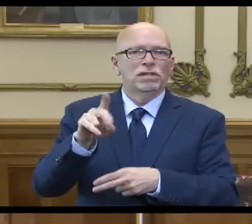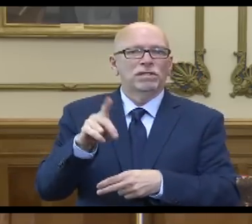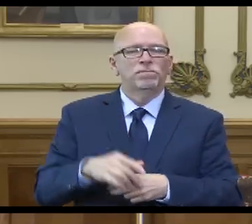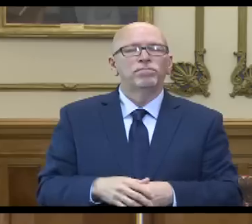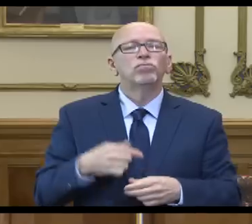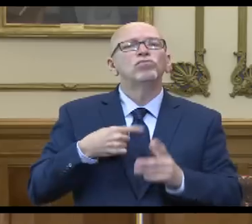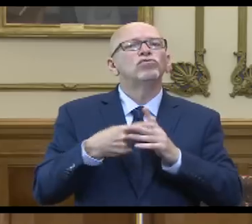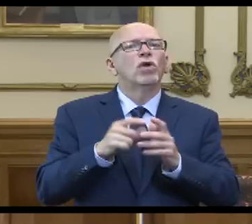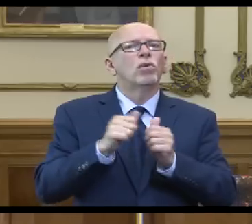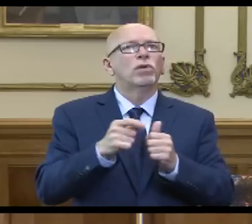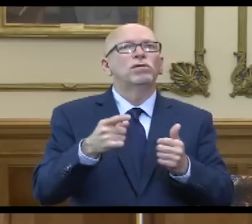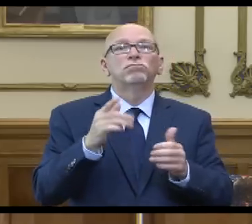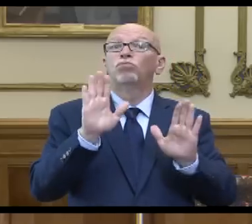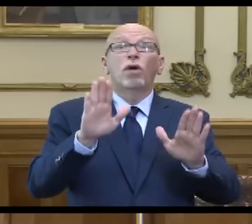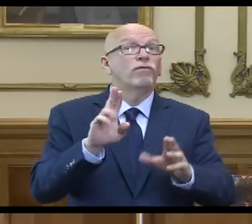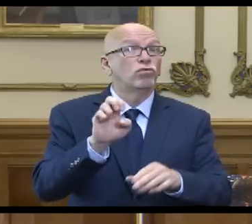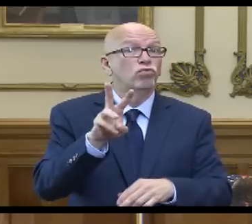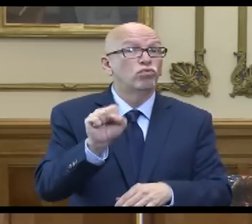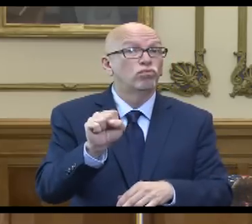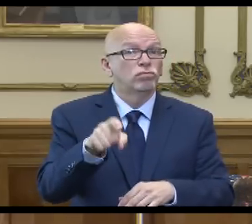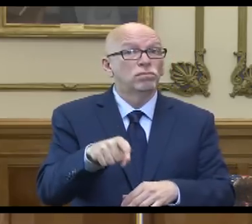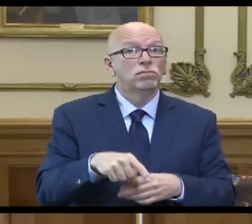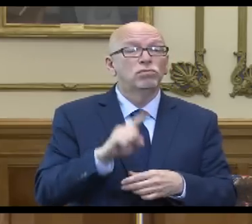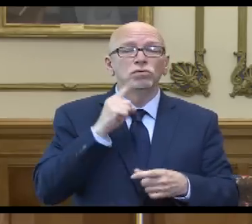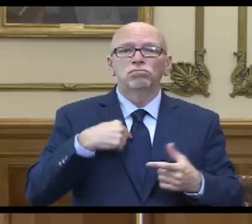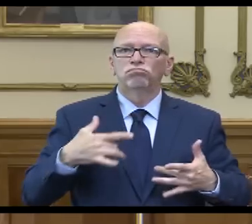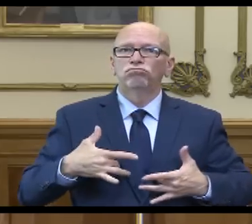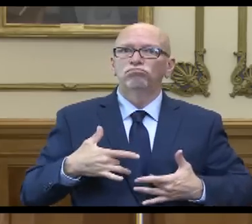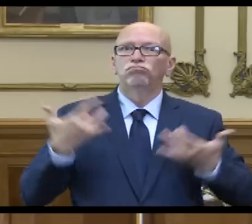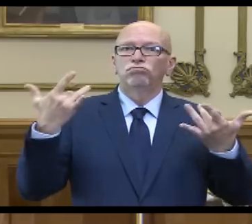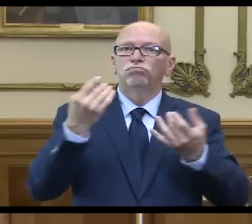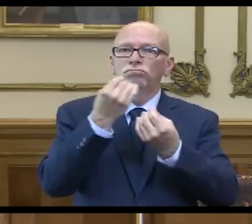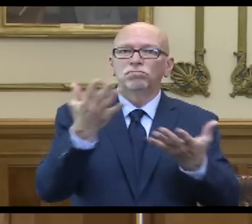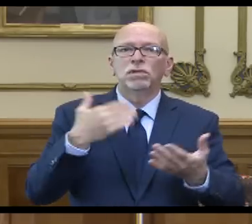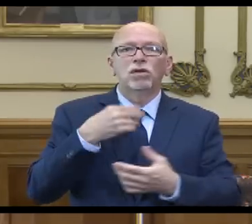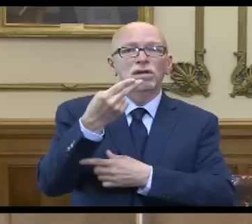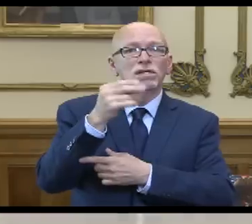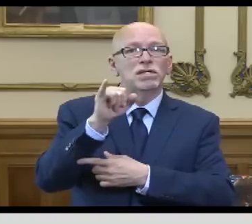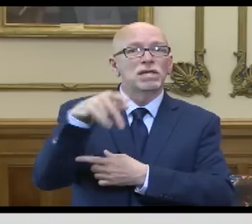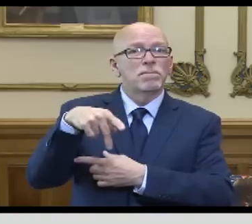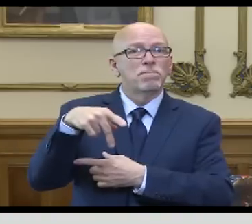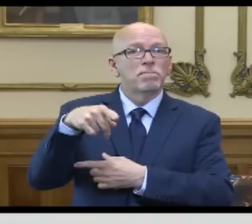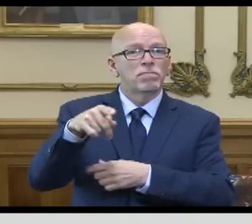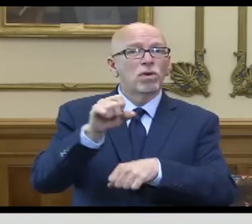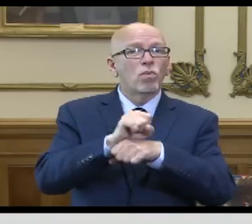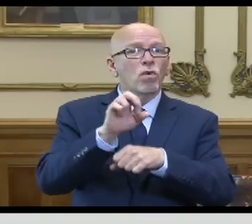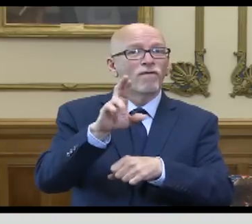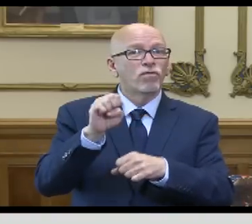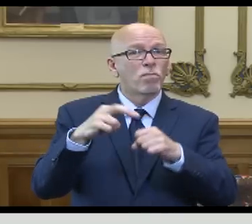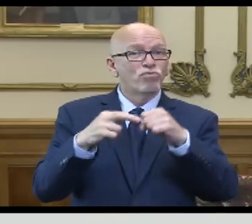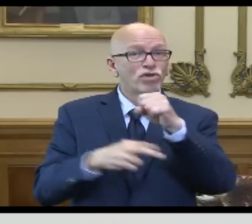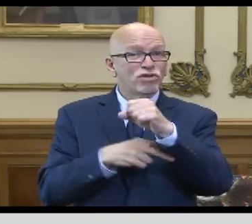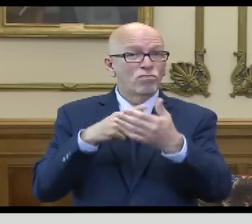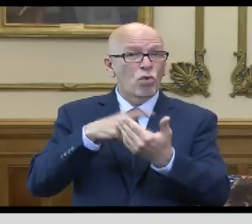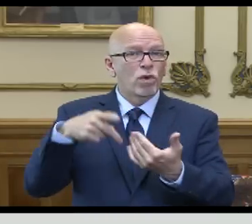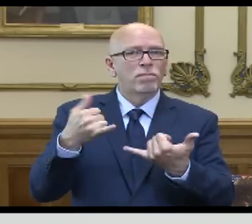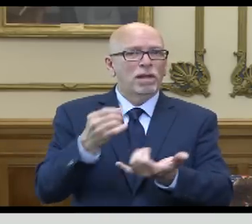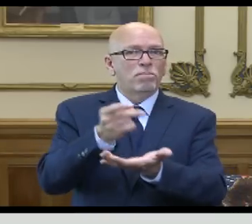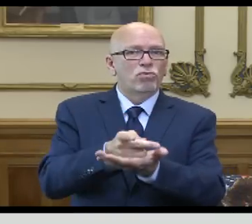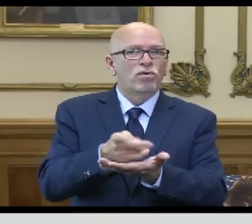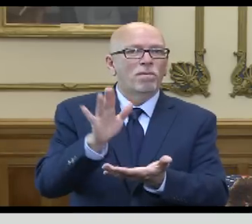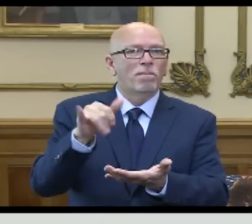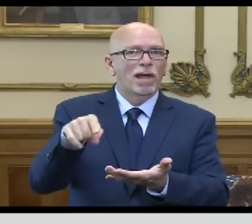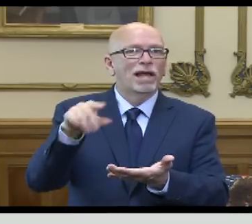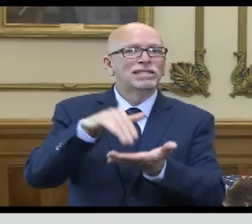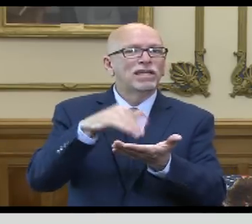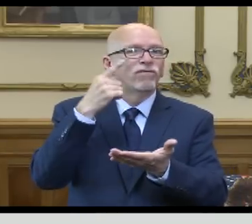We start with tremendous news. I'm really overjoyed to announce that our HIP Workforce Bridge program is now approved by the Centers